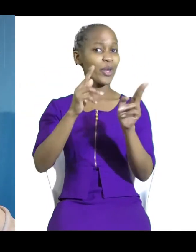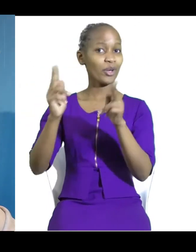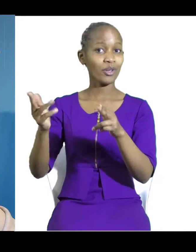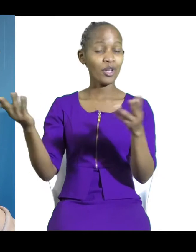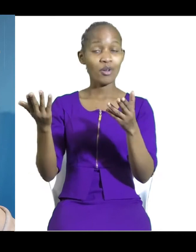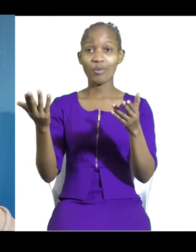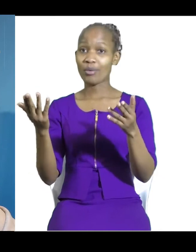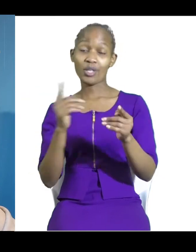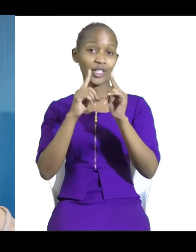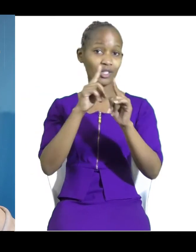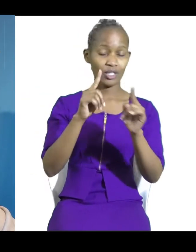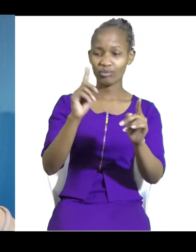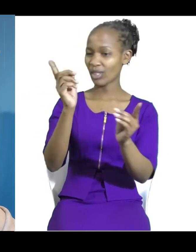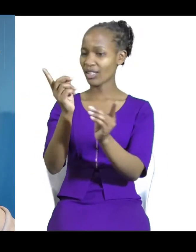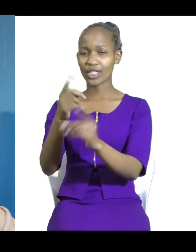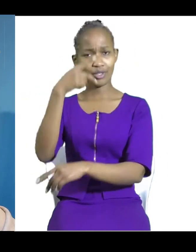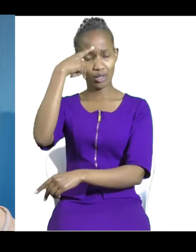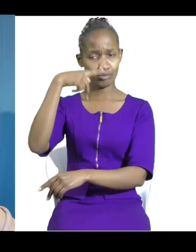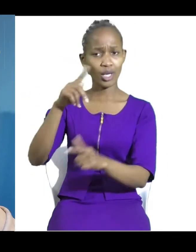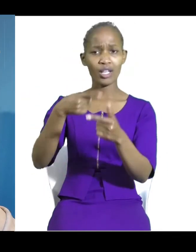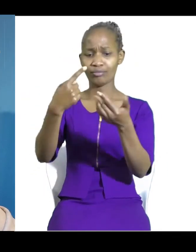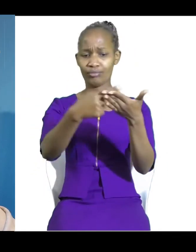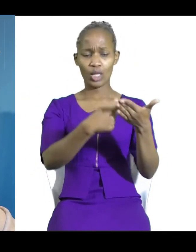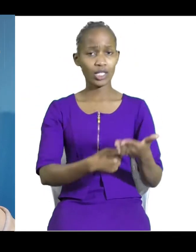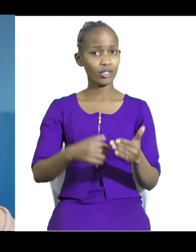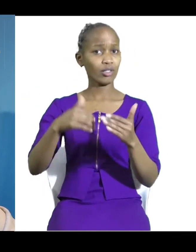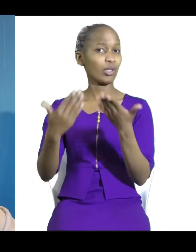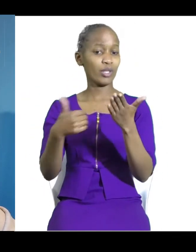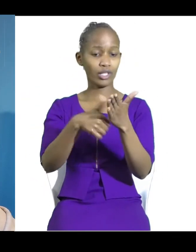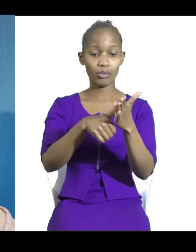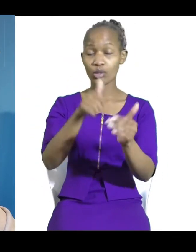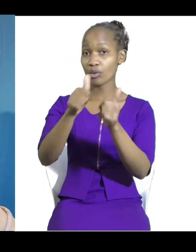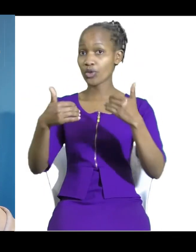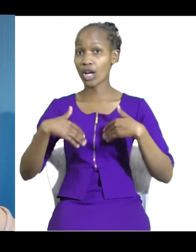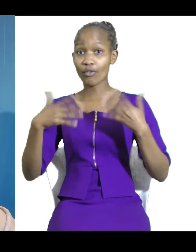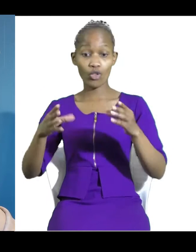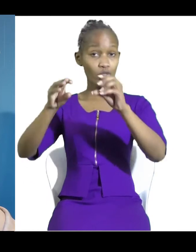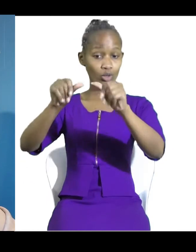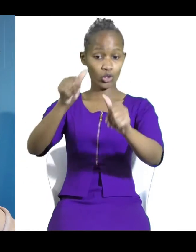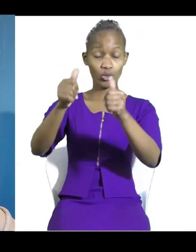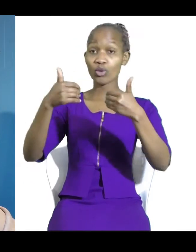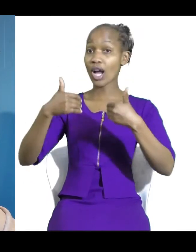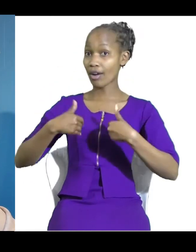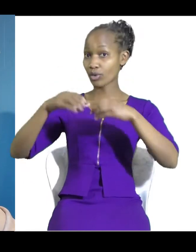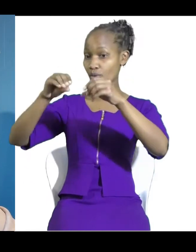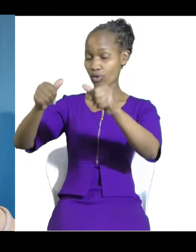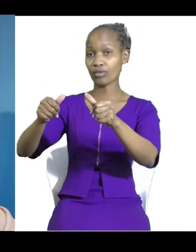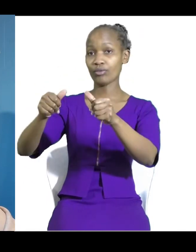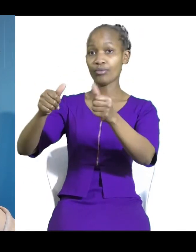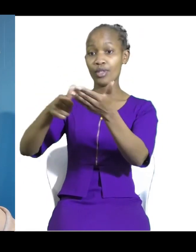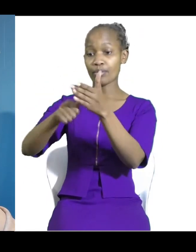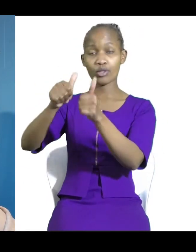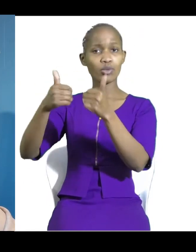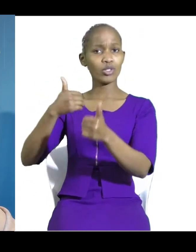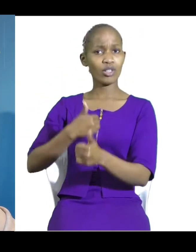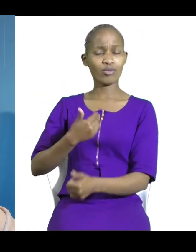do, where we explore a particular policy issue and discuss some of the gaps and potentially some of the solutions to those